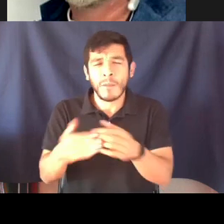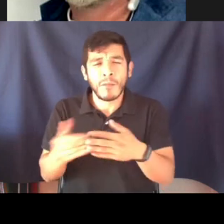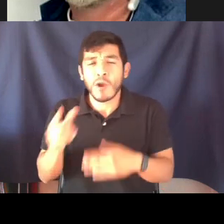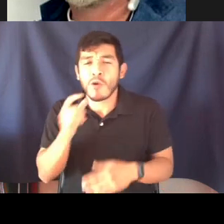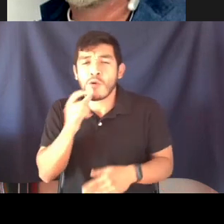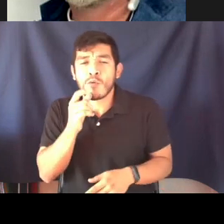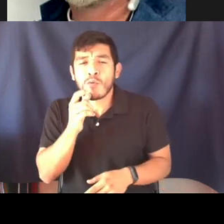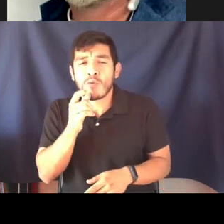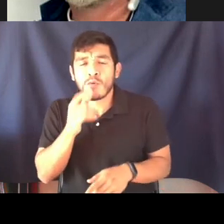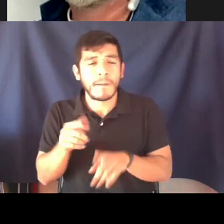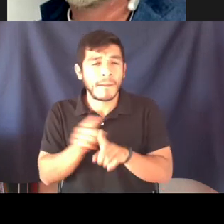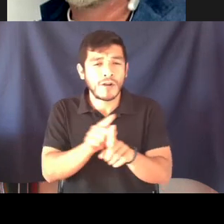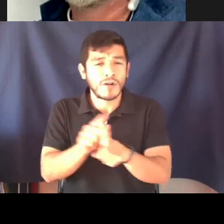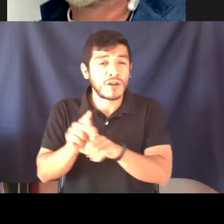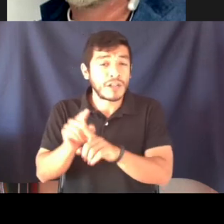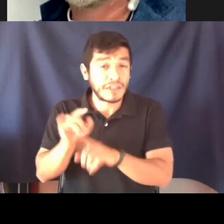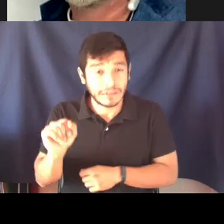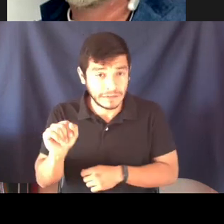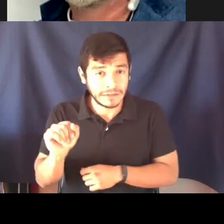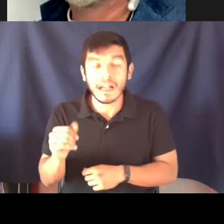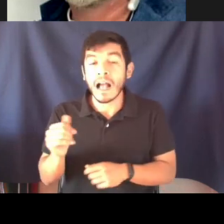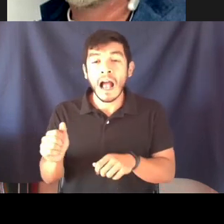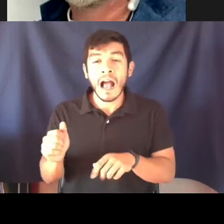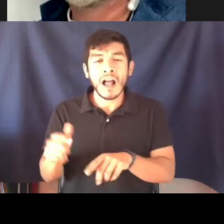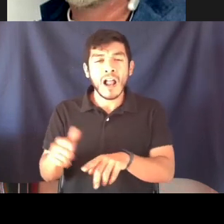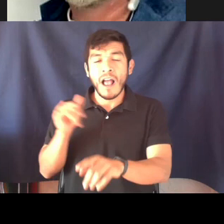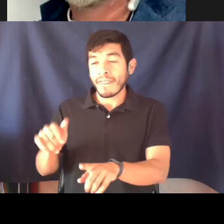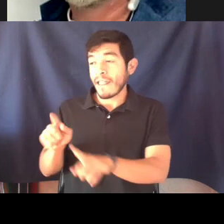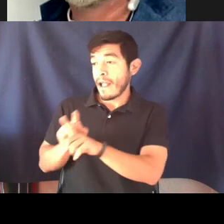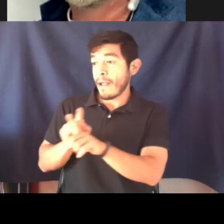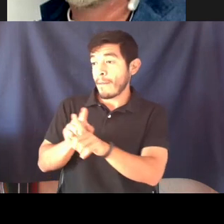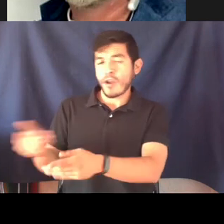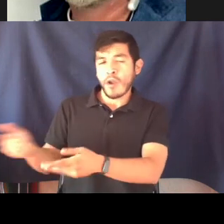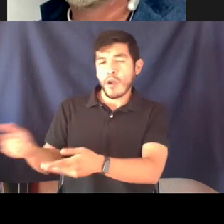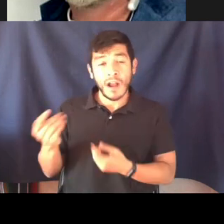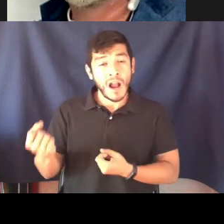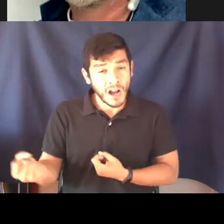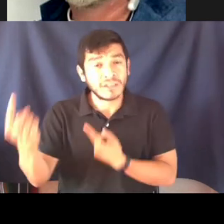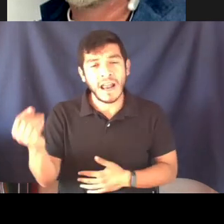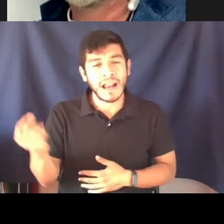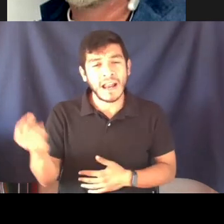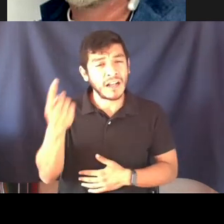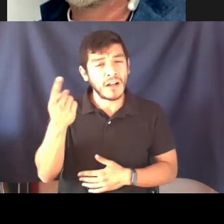of understanding and empathy to the role, that you don't necessarily need to be matching on